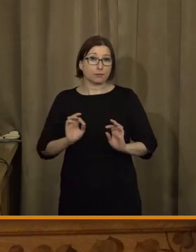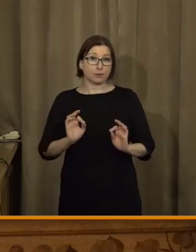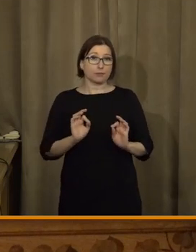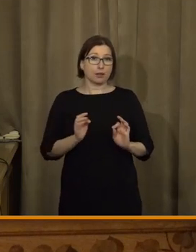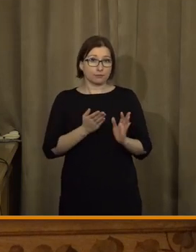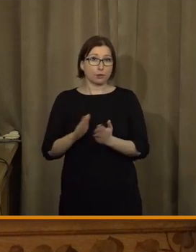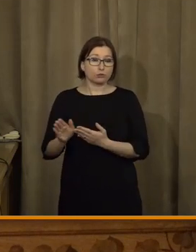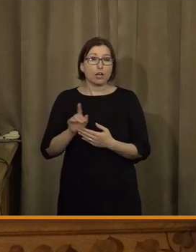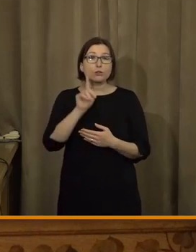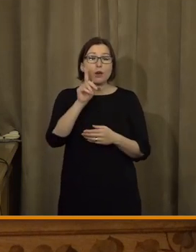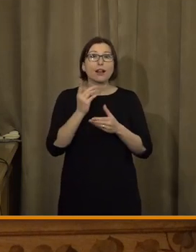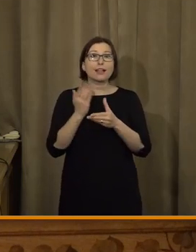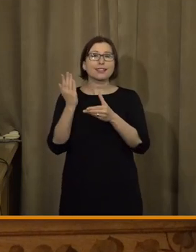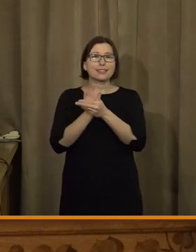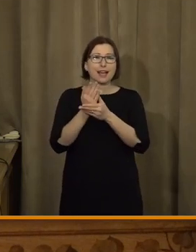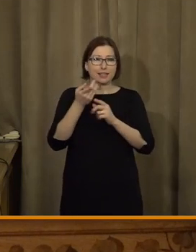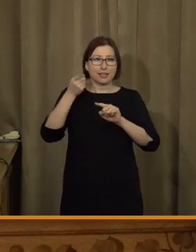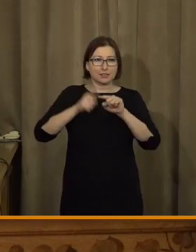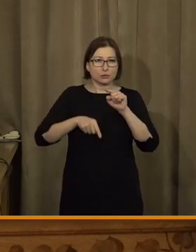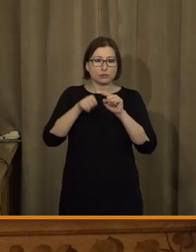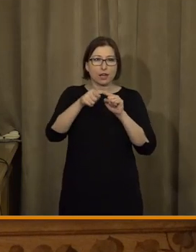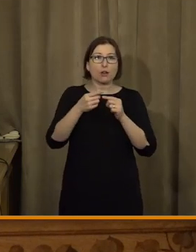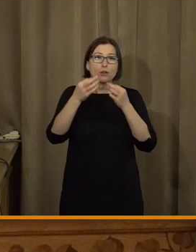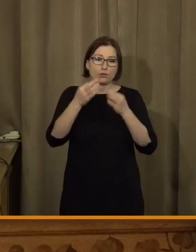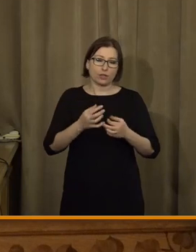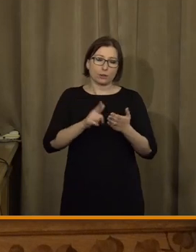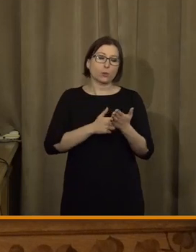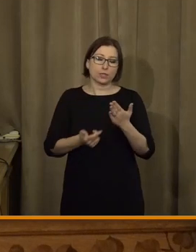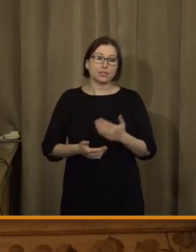However, judicator that it is easy.